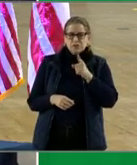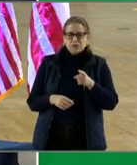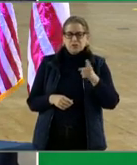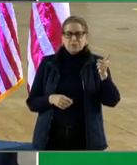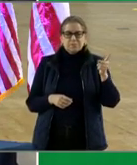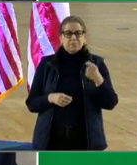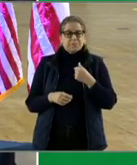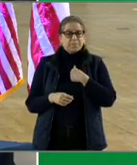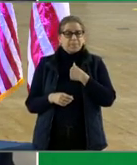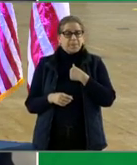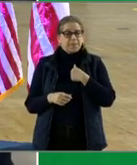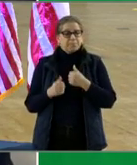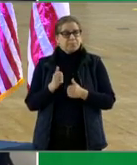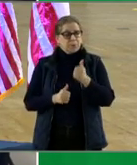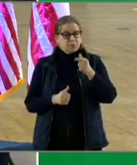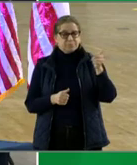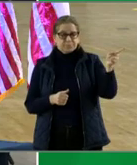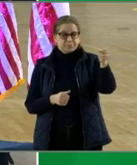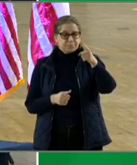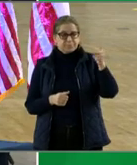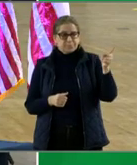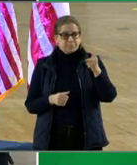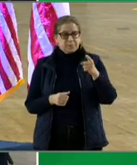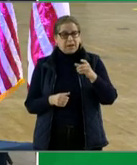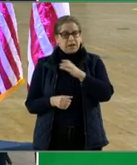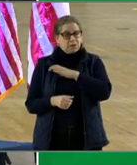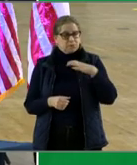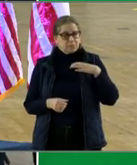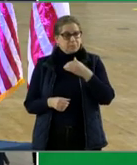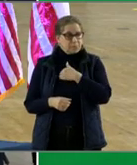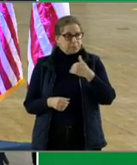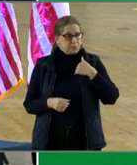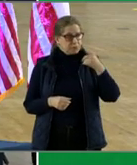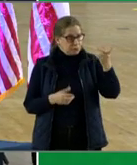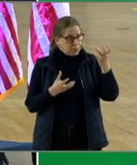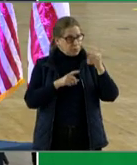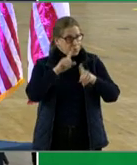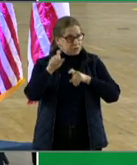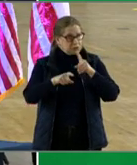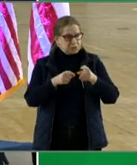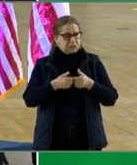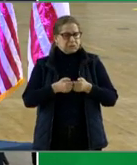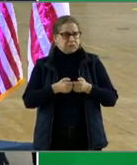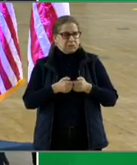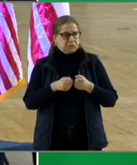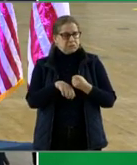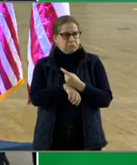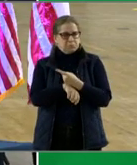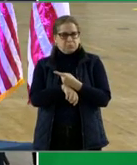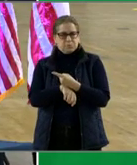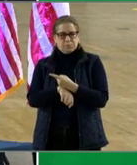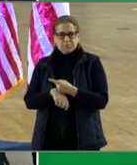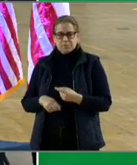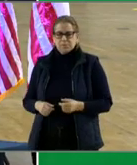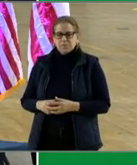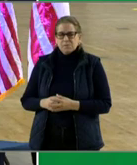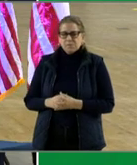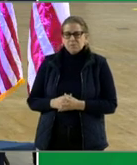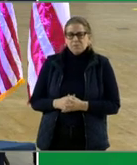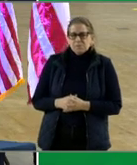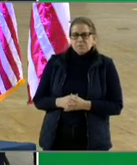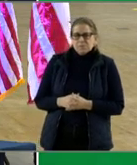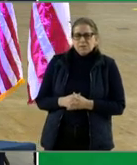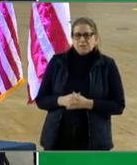of the members and asked if they have questions to convey them to me so that I can ask you. And I'm going to try to keep